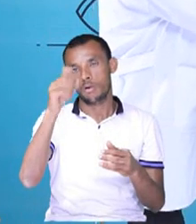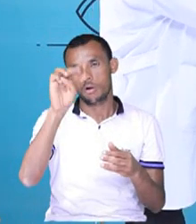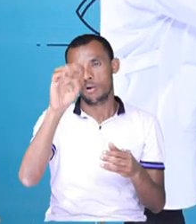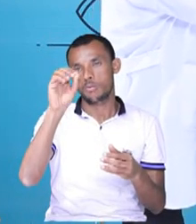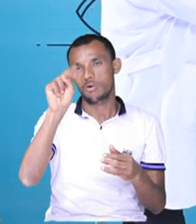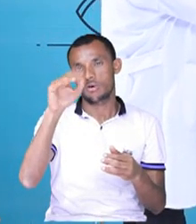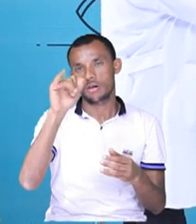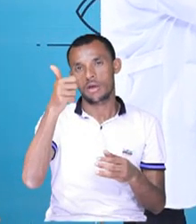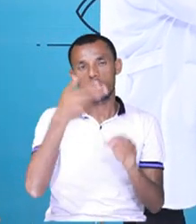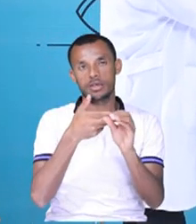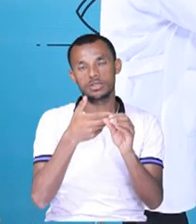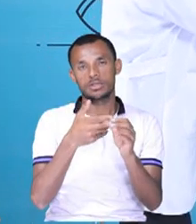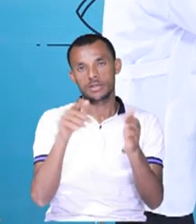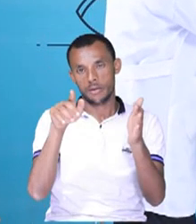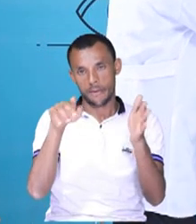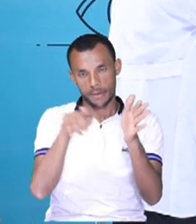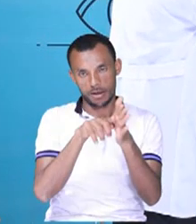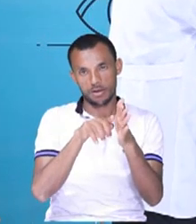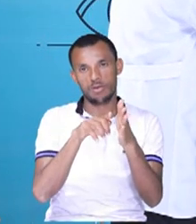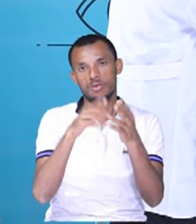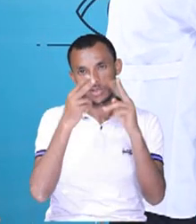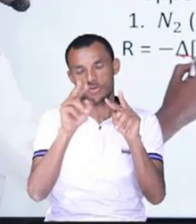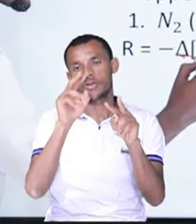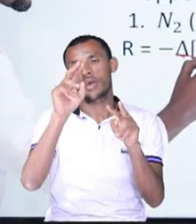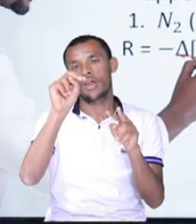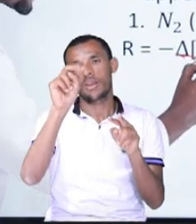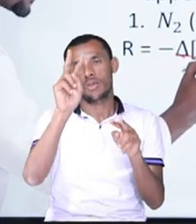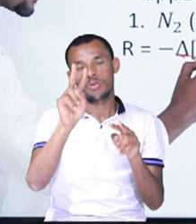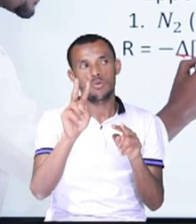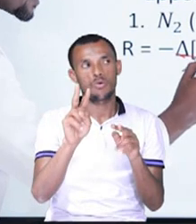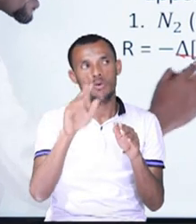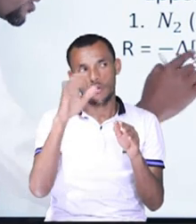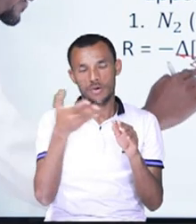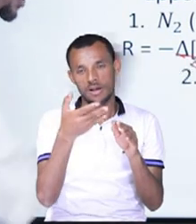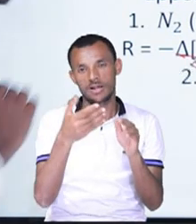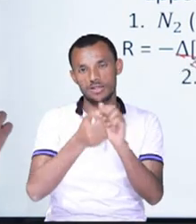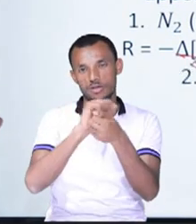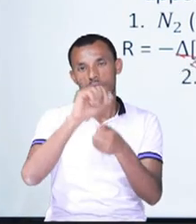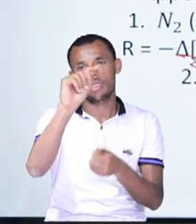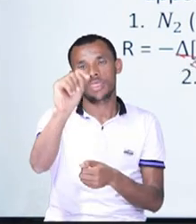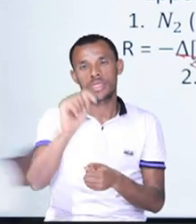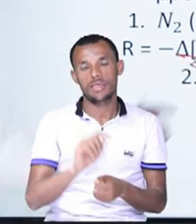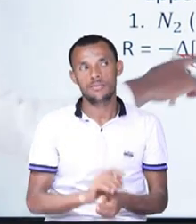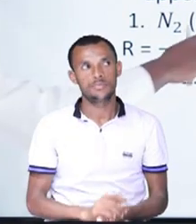minus changing concentration of N2 over change of T. Please, student, this is over change of